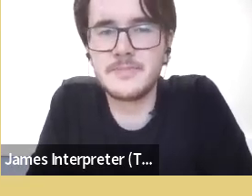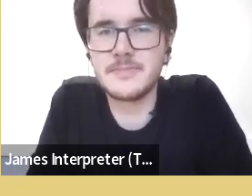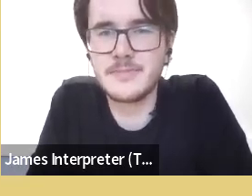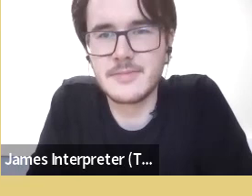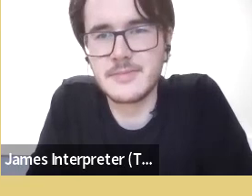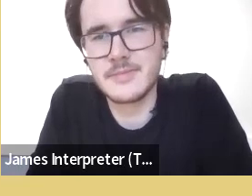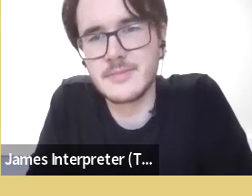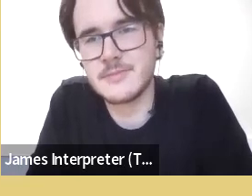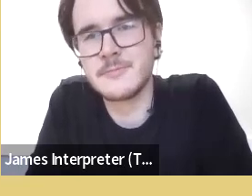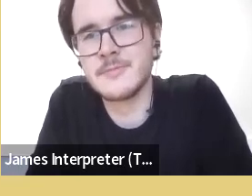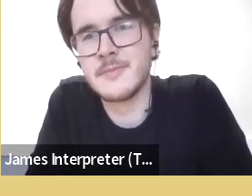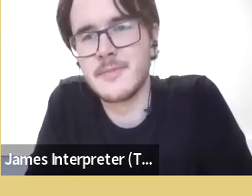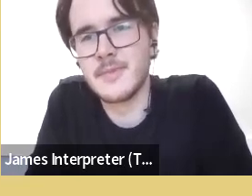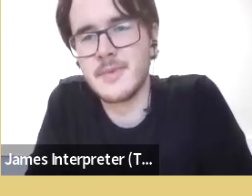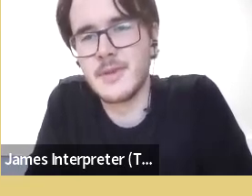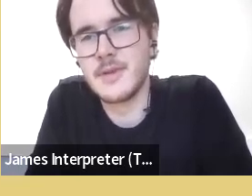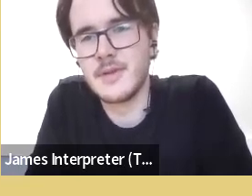Afternoon.